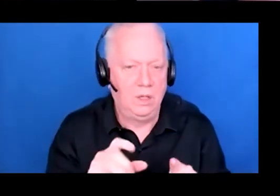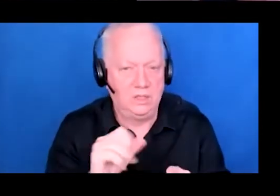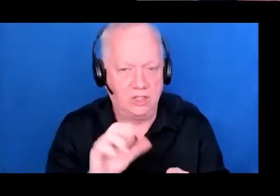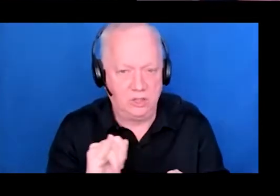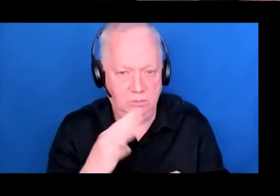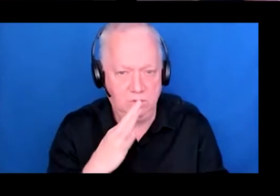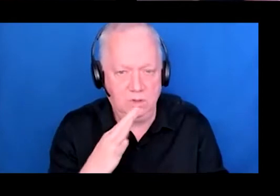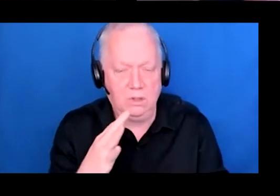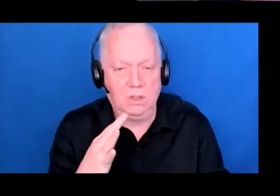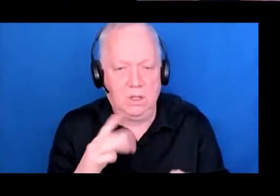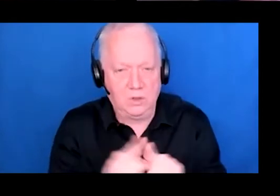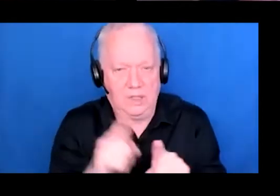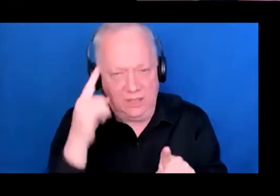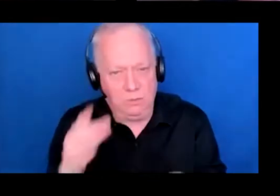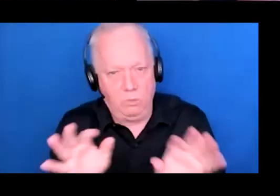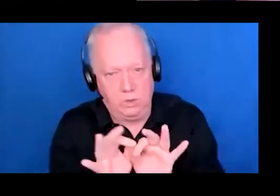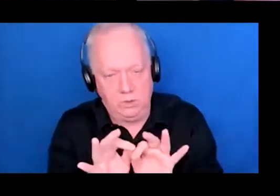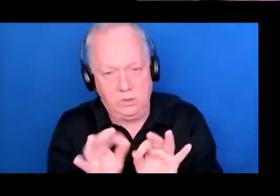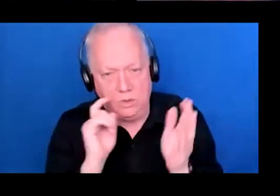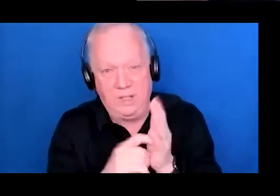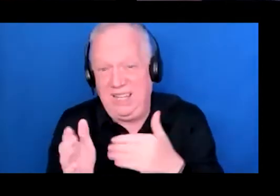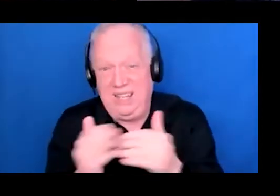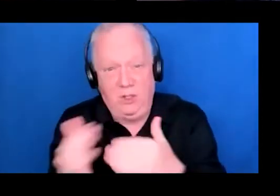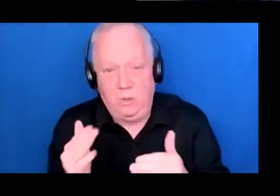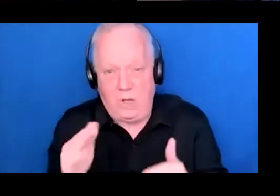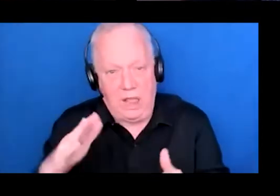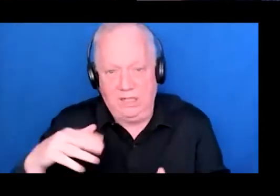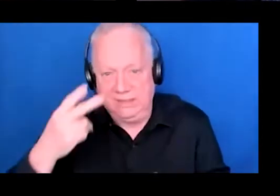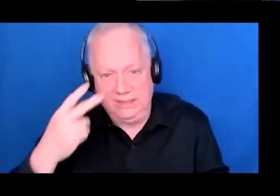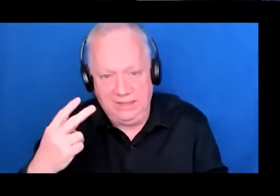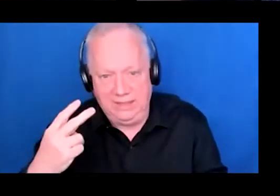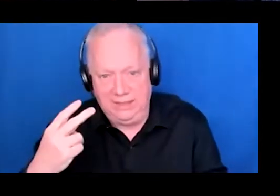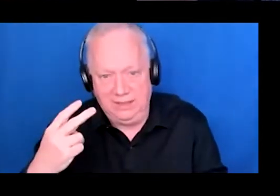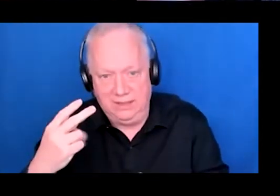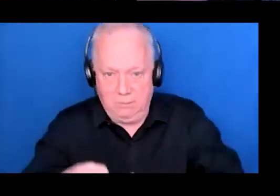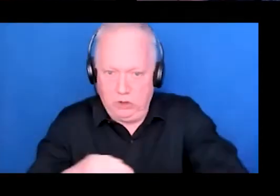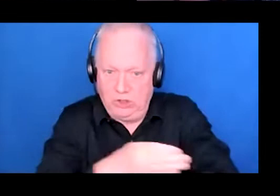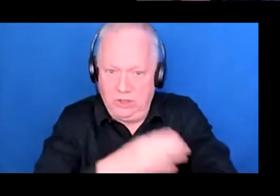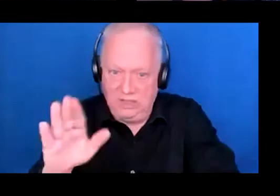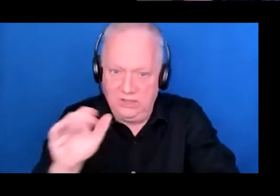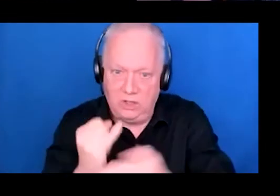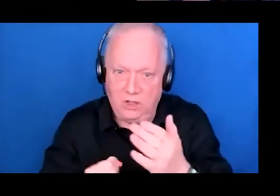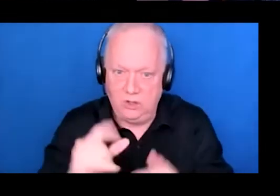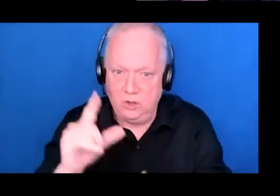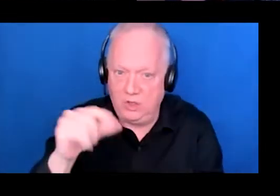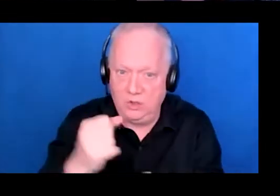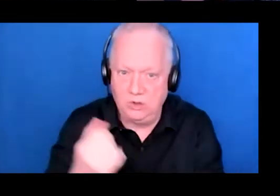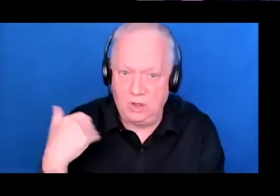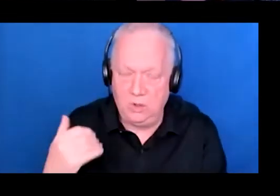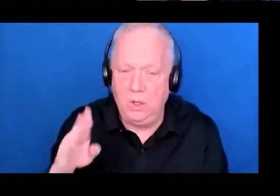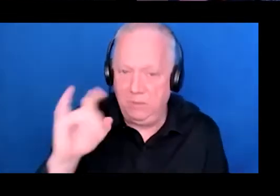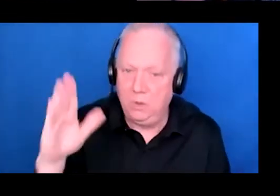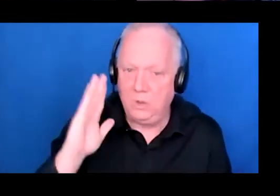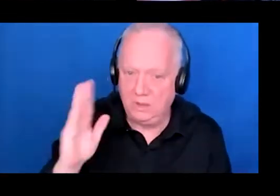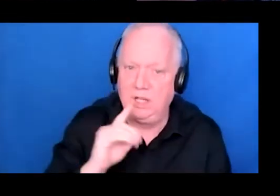to note that even though we hadn't seen that progression of his art, you know, 20 years ago, Bill was